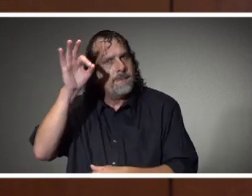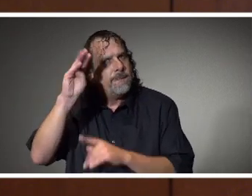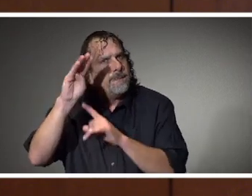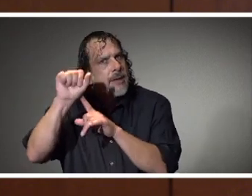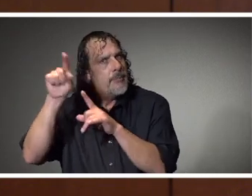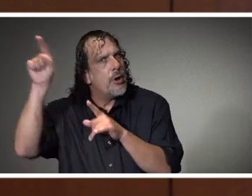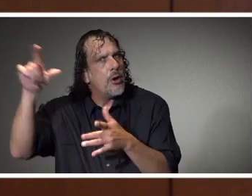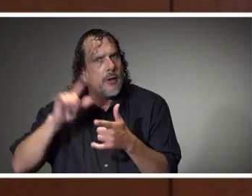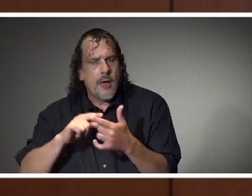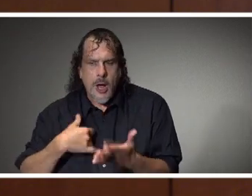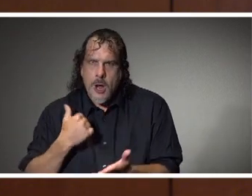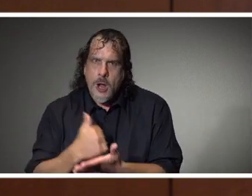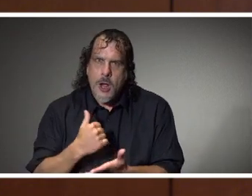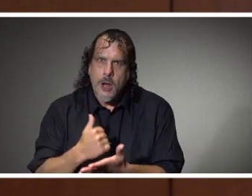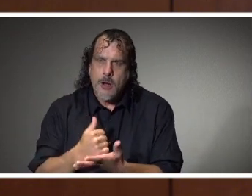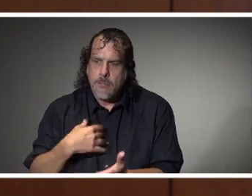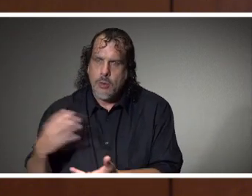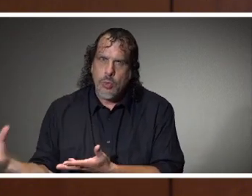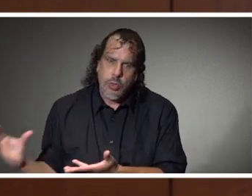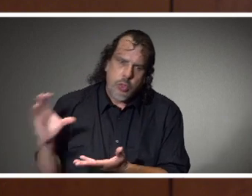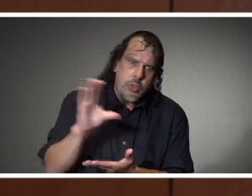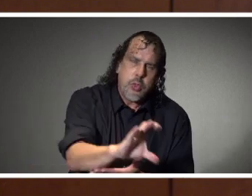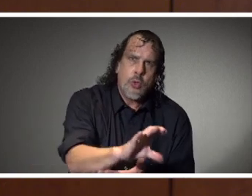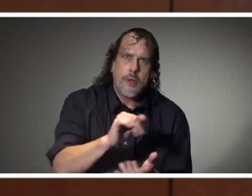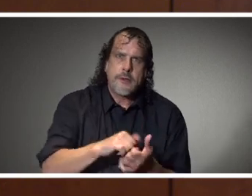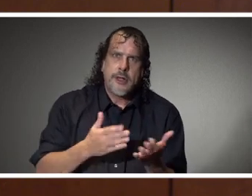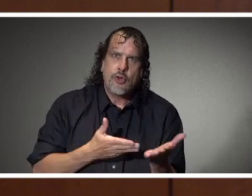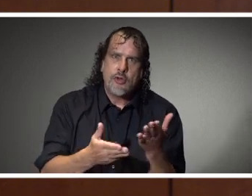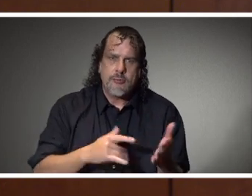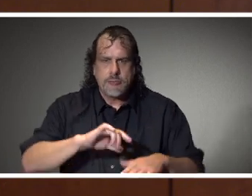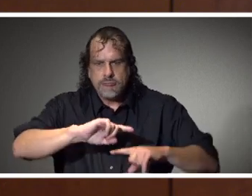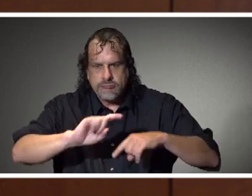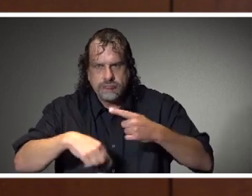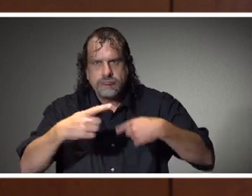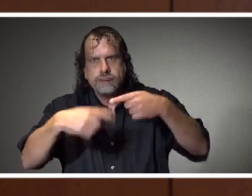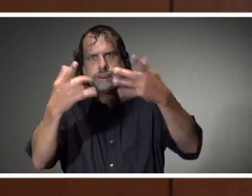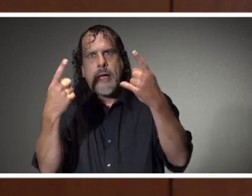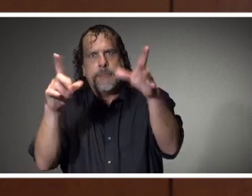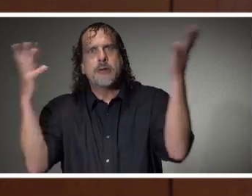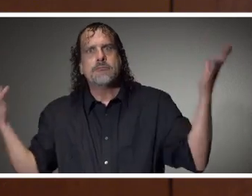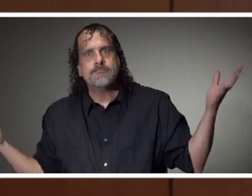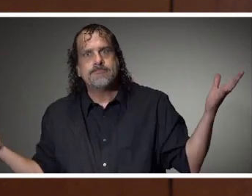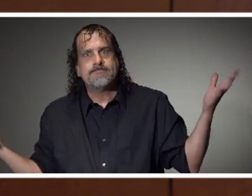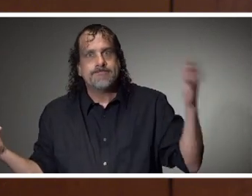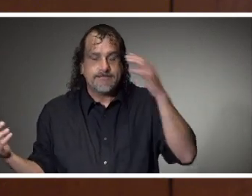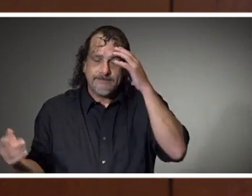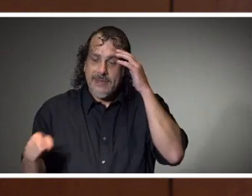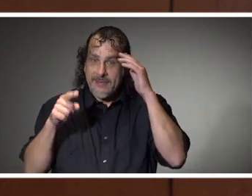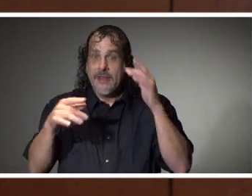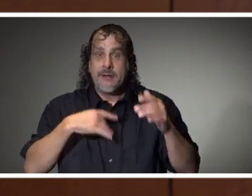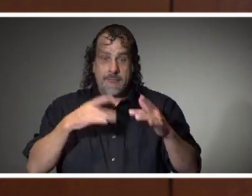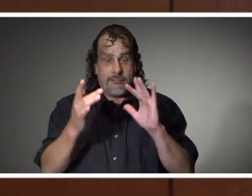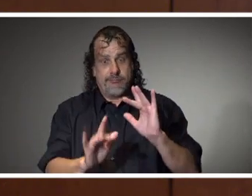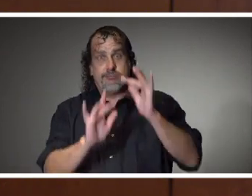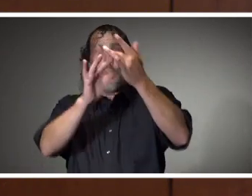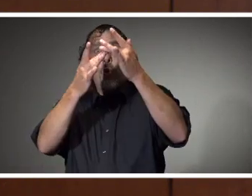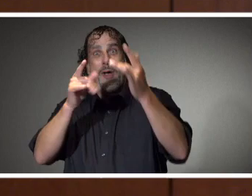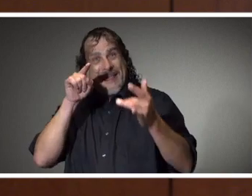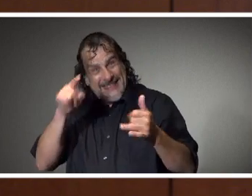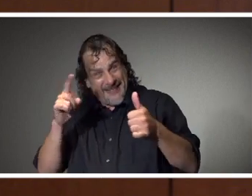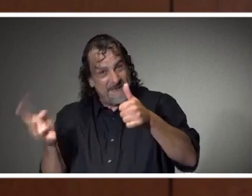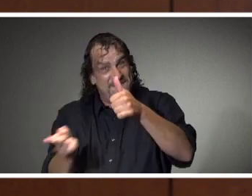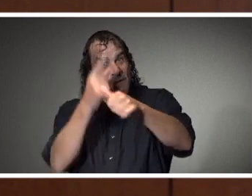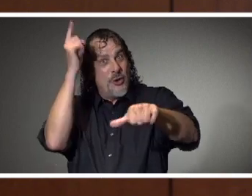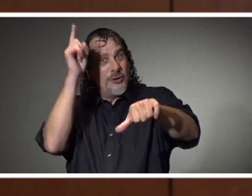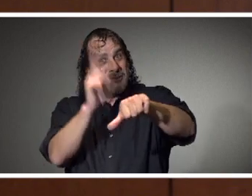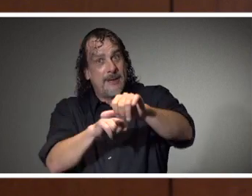of the guidance and a lot of the heavy lifting to get those services down here, to get them turned on. We did it virtually. And this is the first one that we've actually done